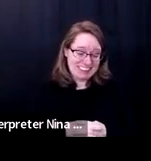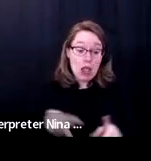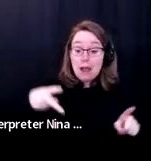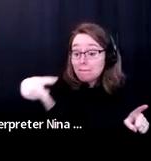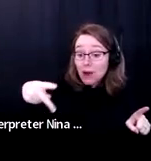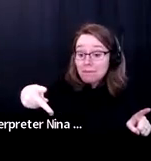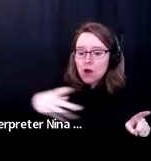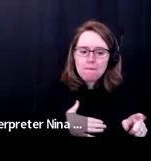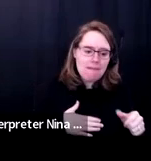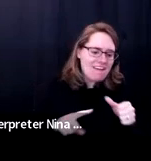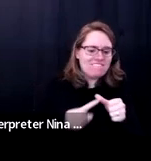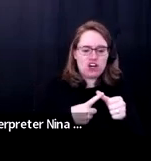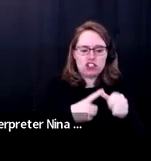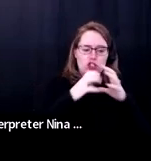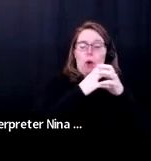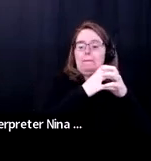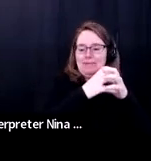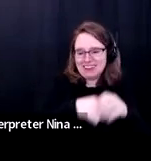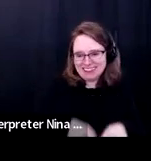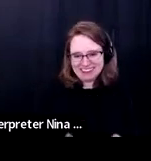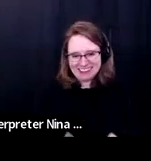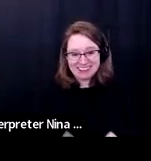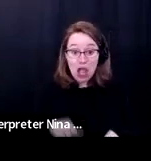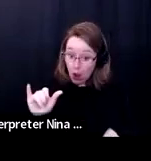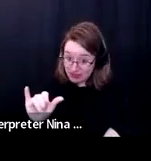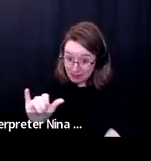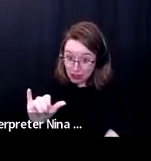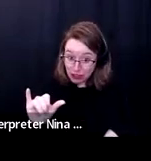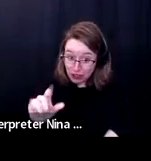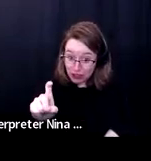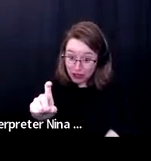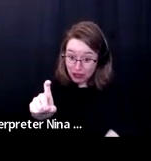my first clump, so. Of similar?